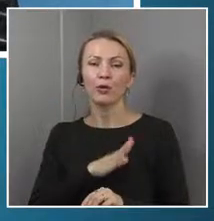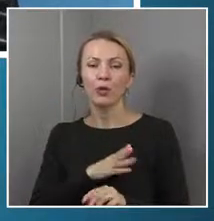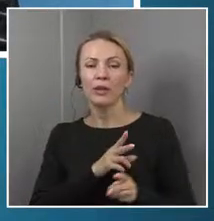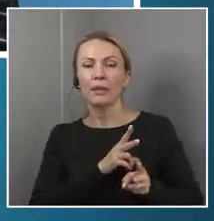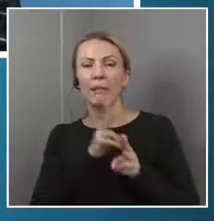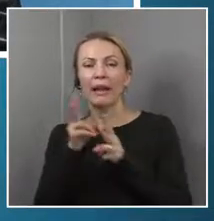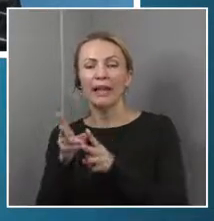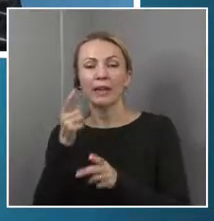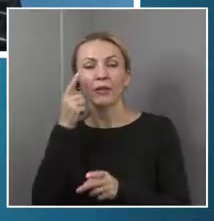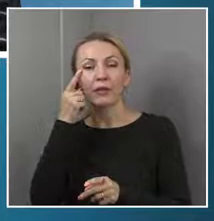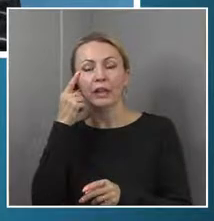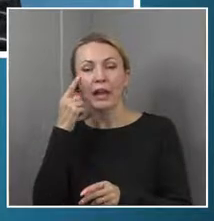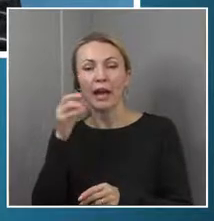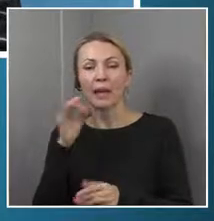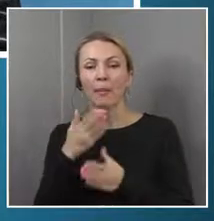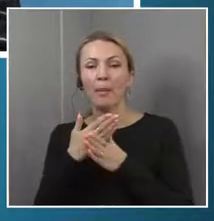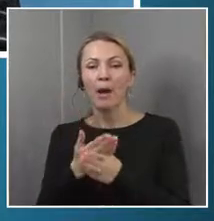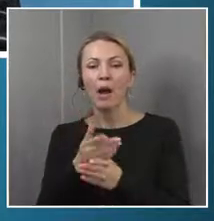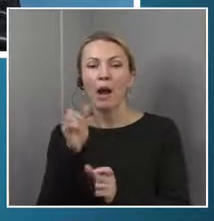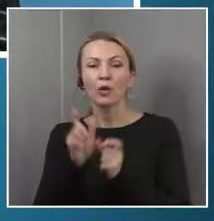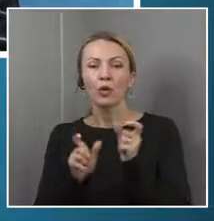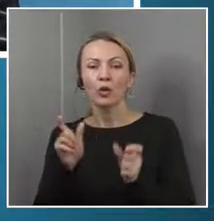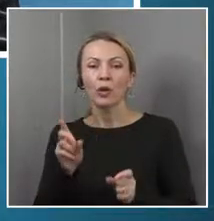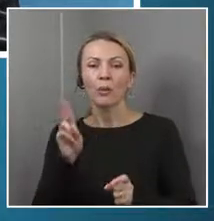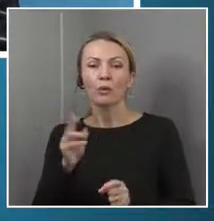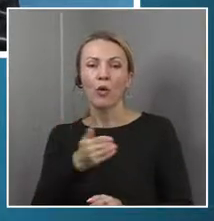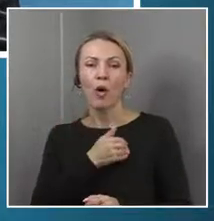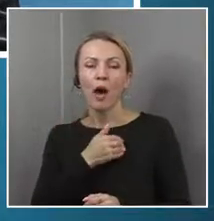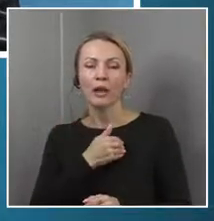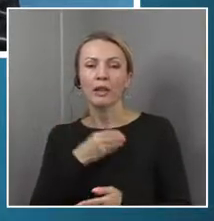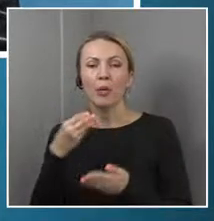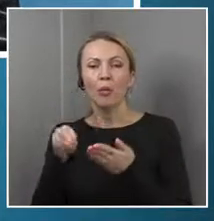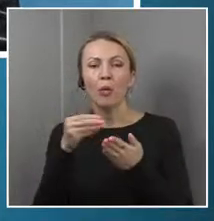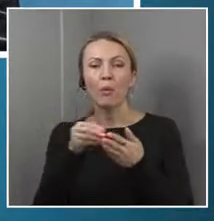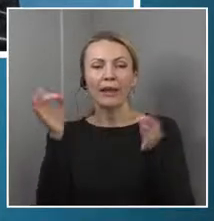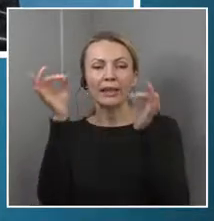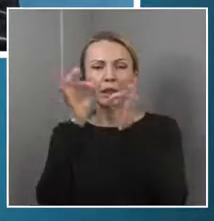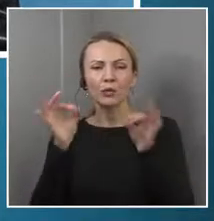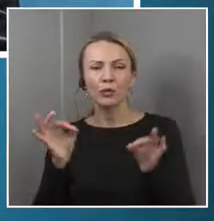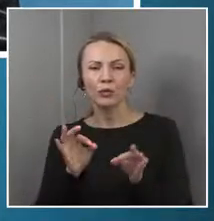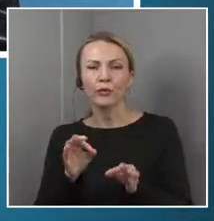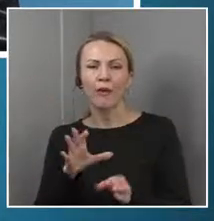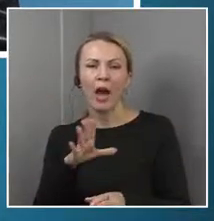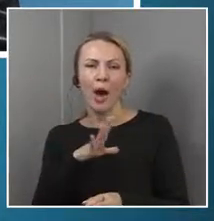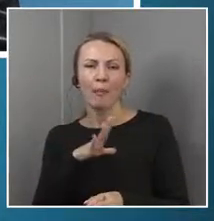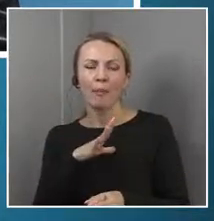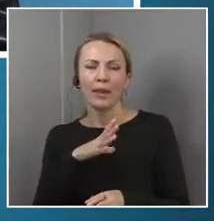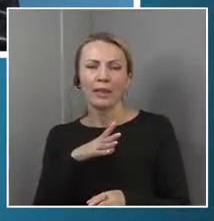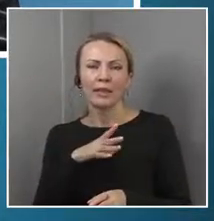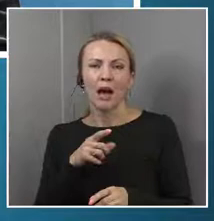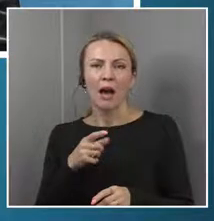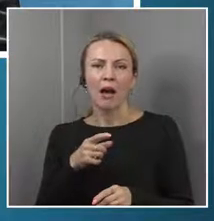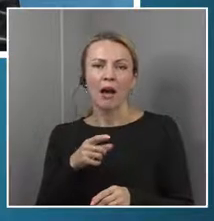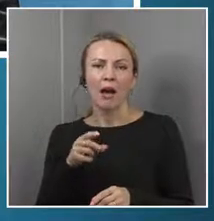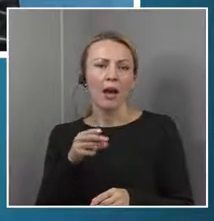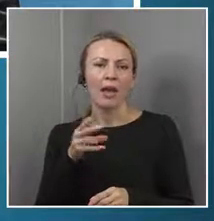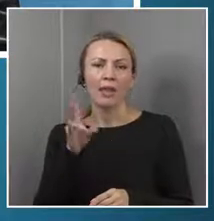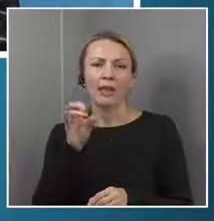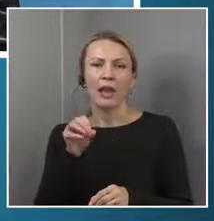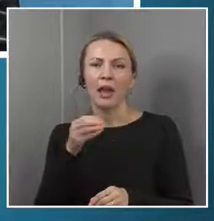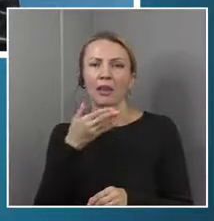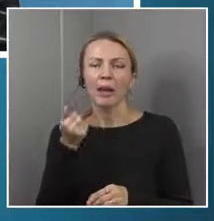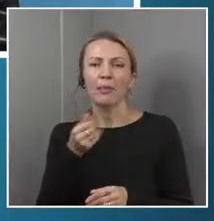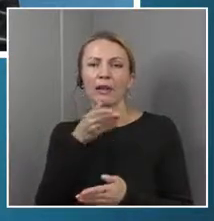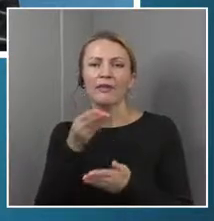if there are similar situations in Russia with people going directly to the artists and going